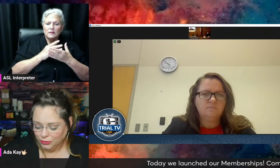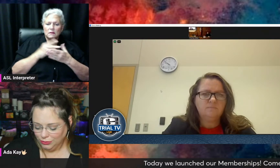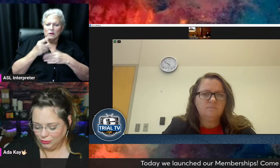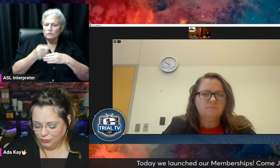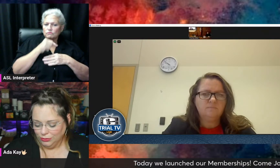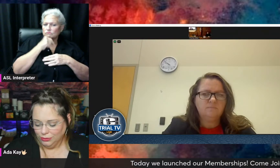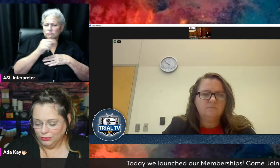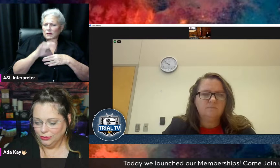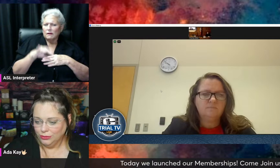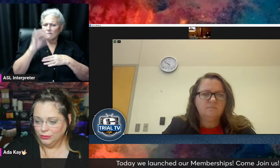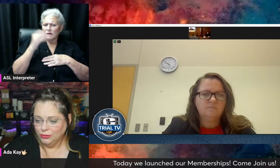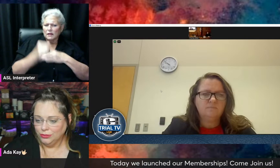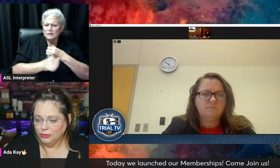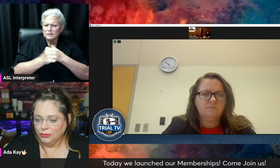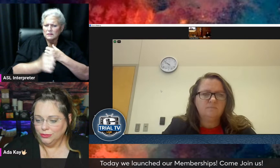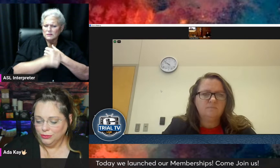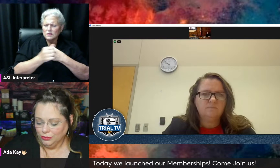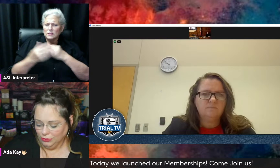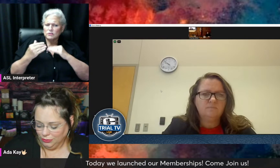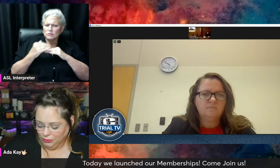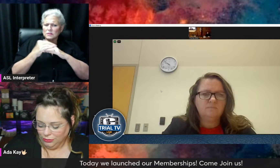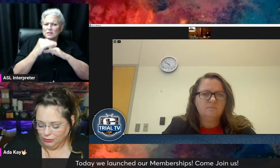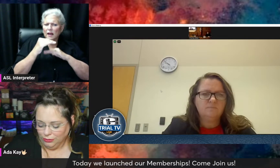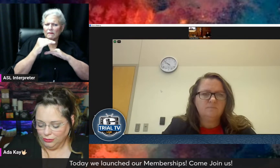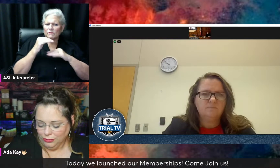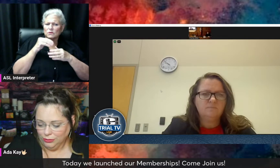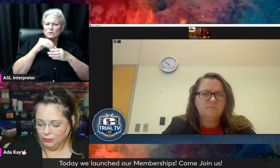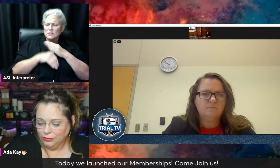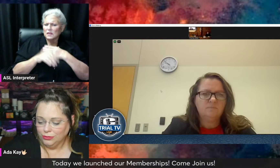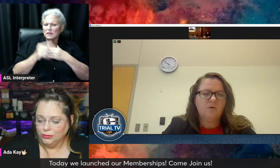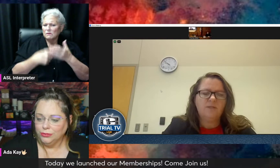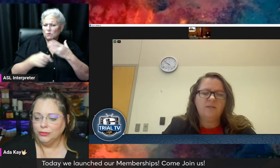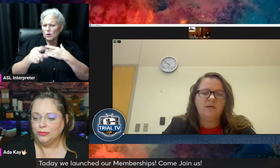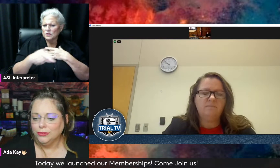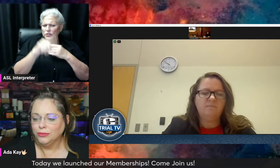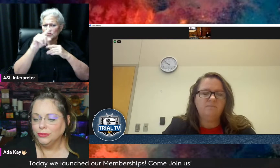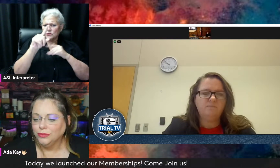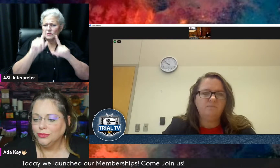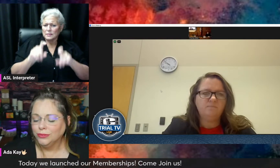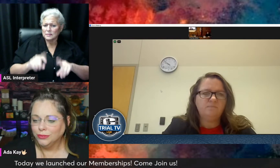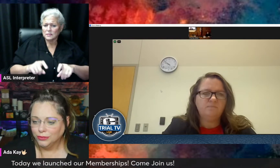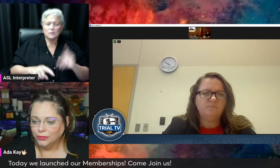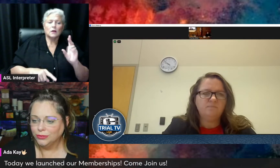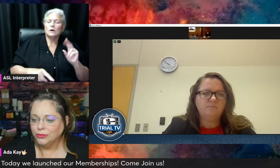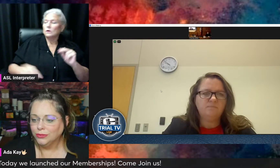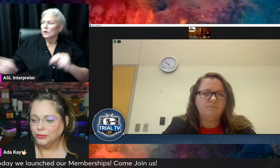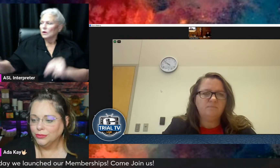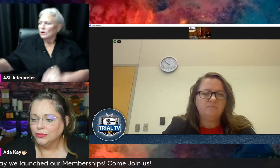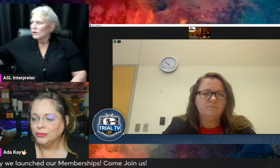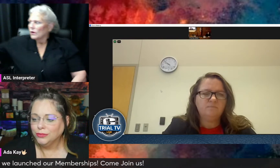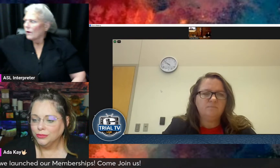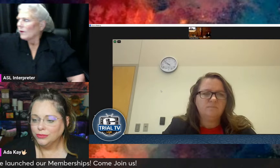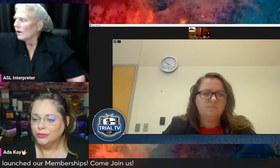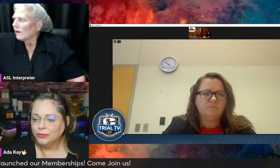levels in the specimen that you tested, did you? No, I did not. Thank you. Nothing further.